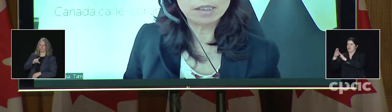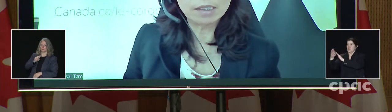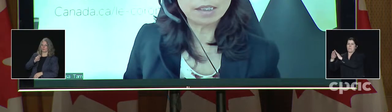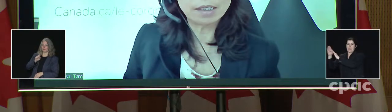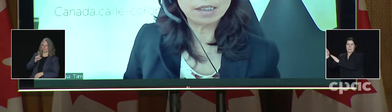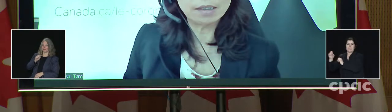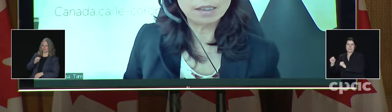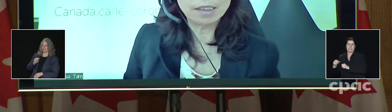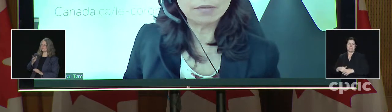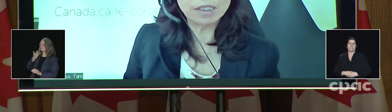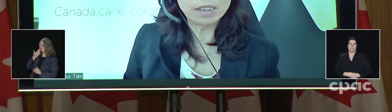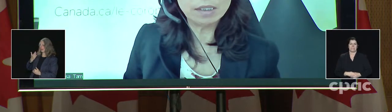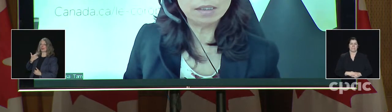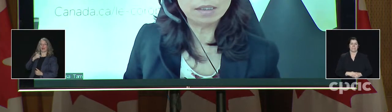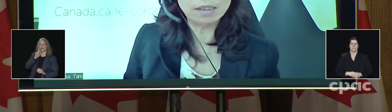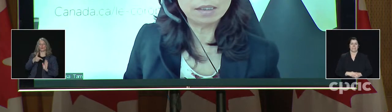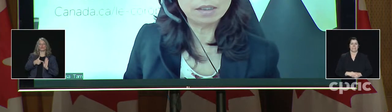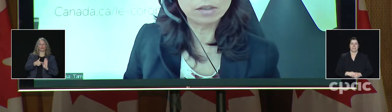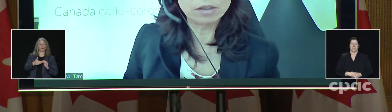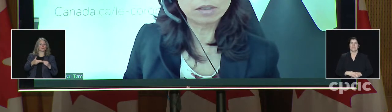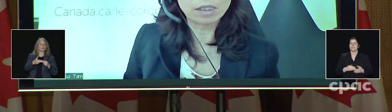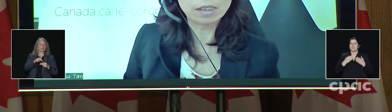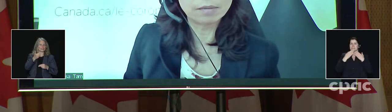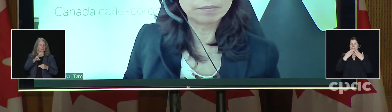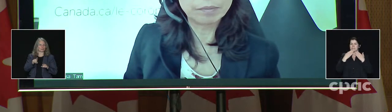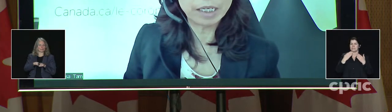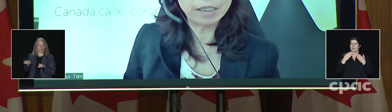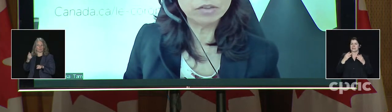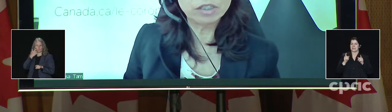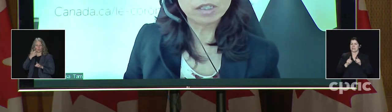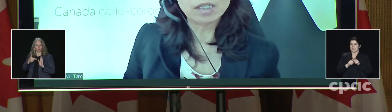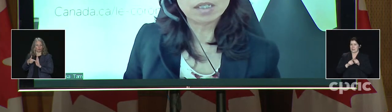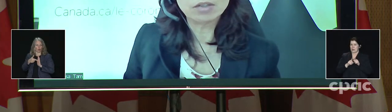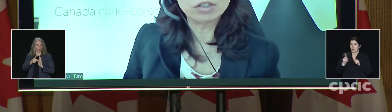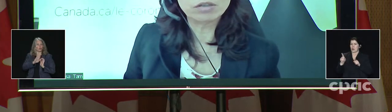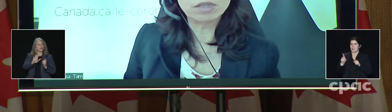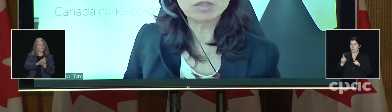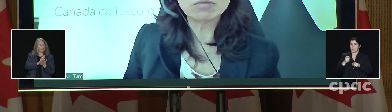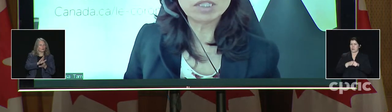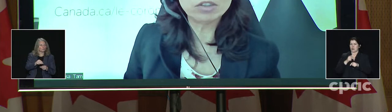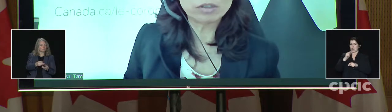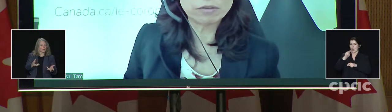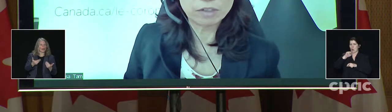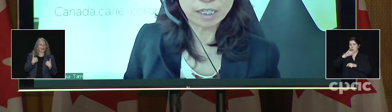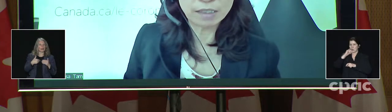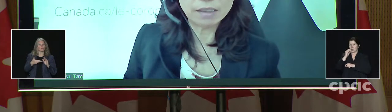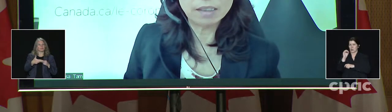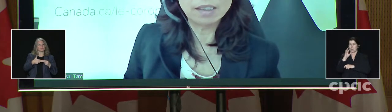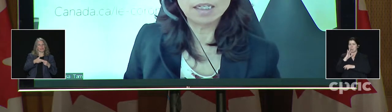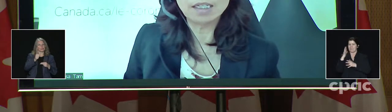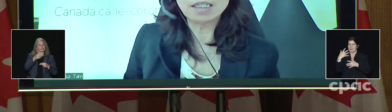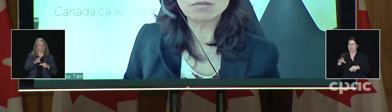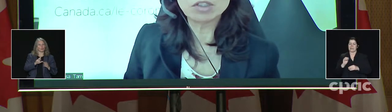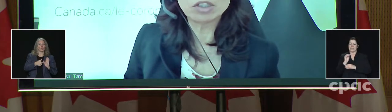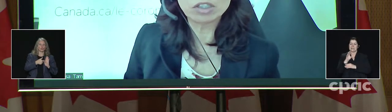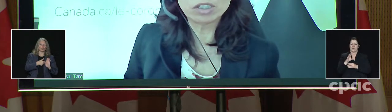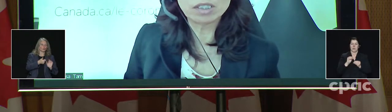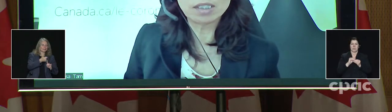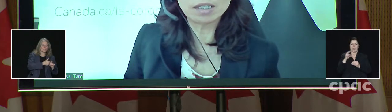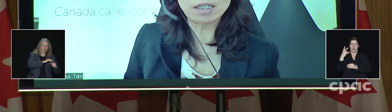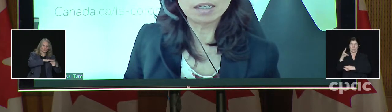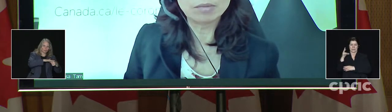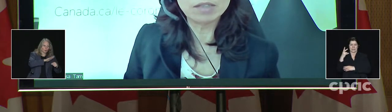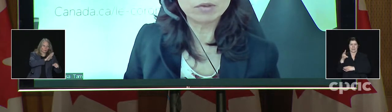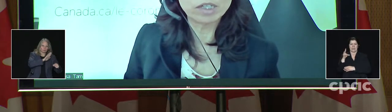there is a slide 17 in your package that shows some of the regional forecasts indicating that